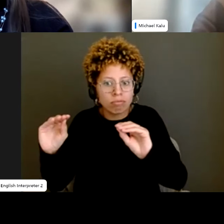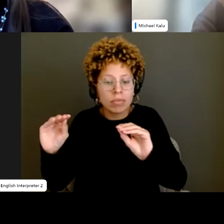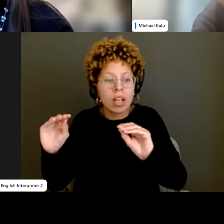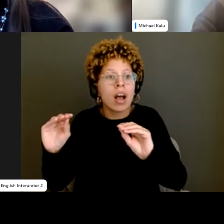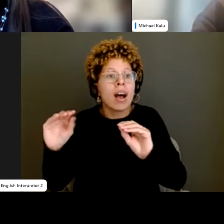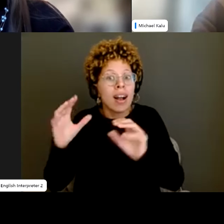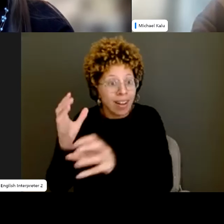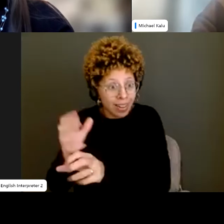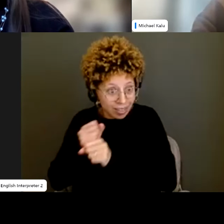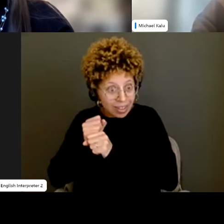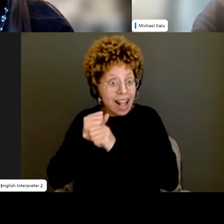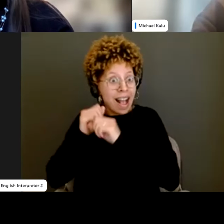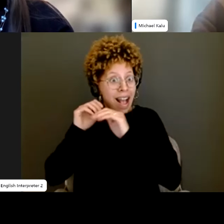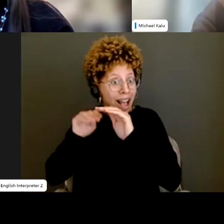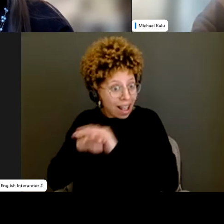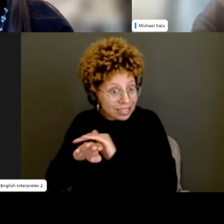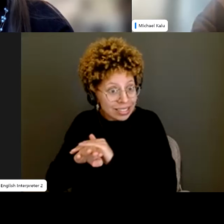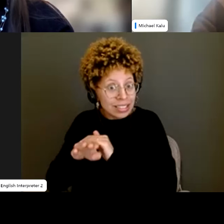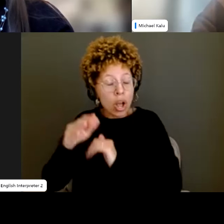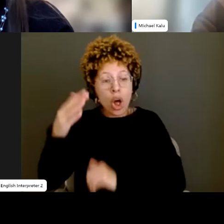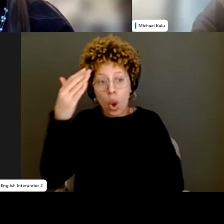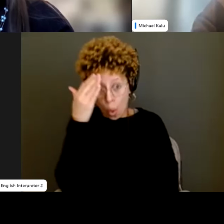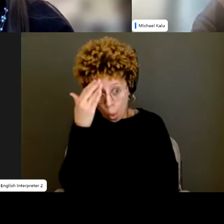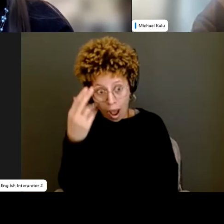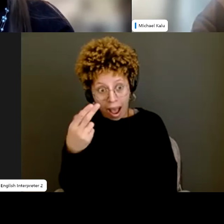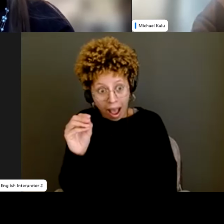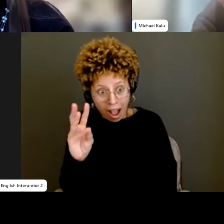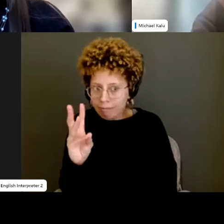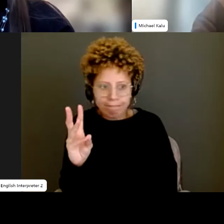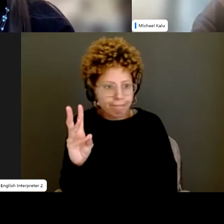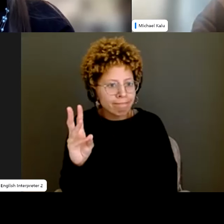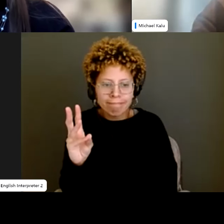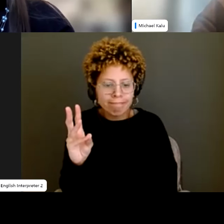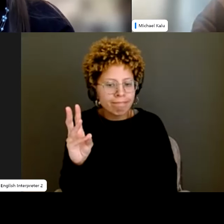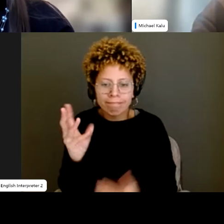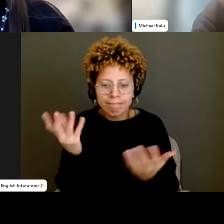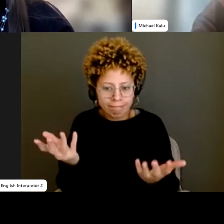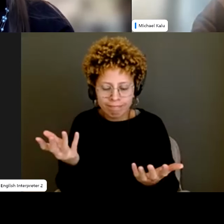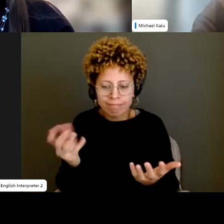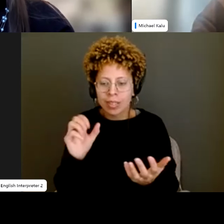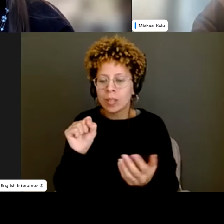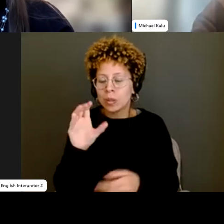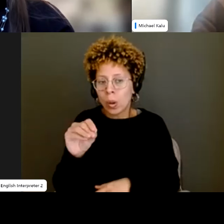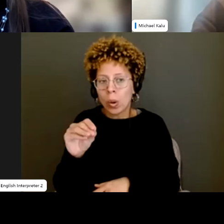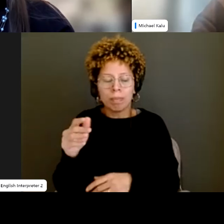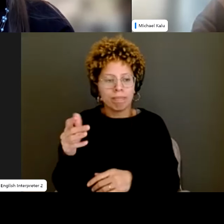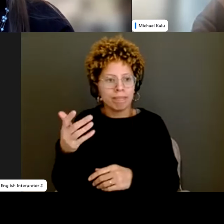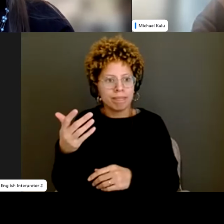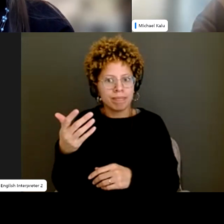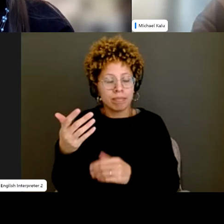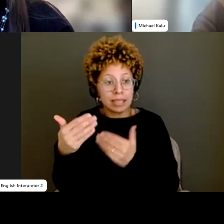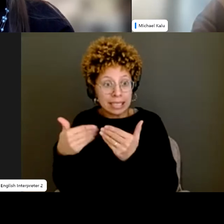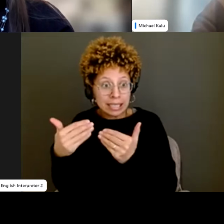have access, they don't have the know-how. Mm. So there's the problem of ease of access